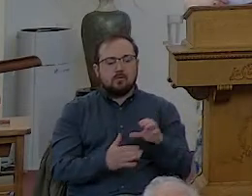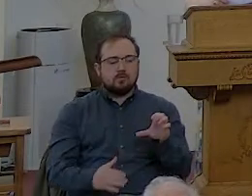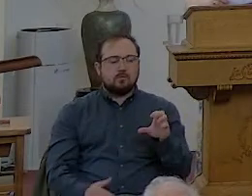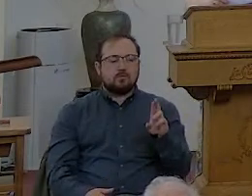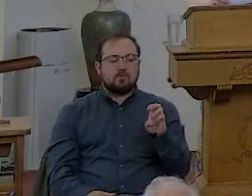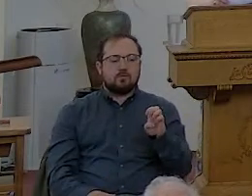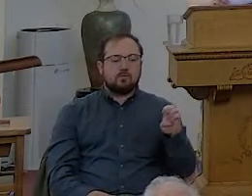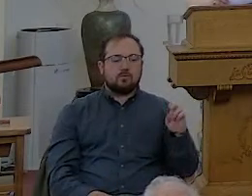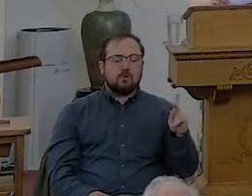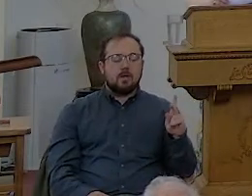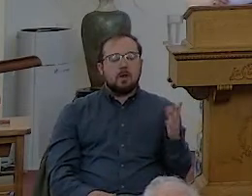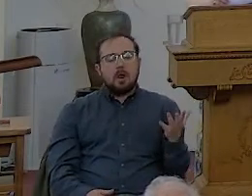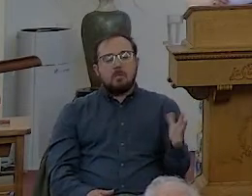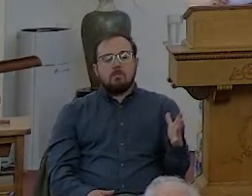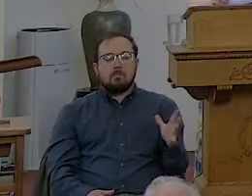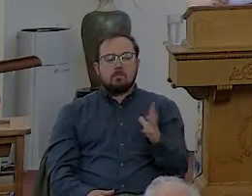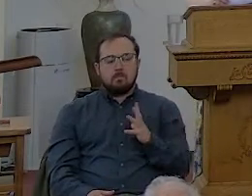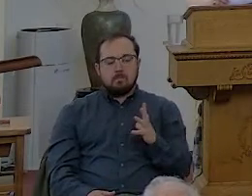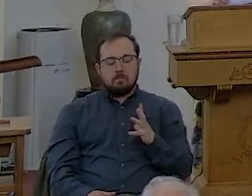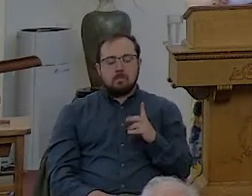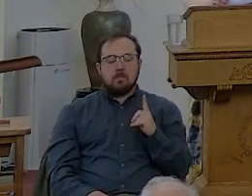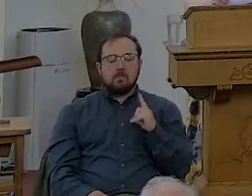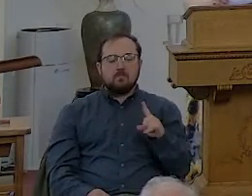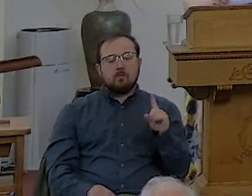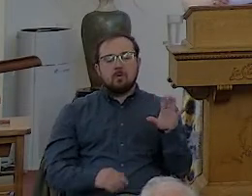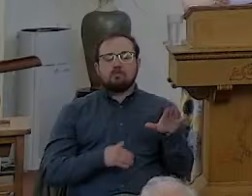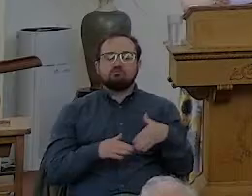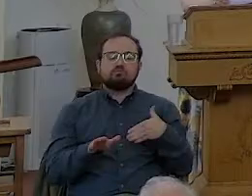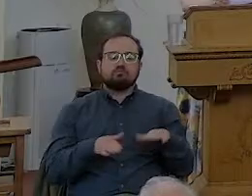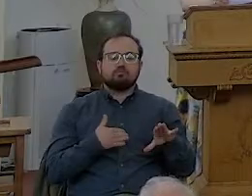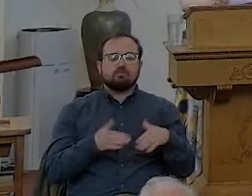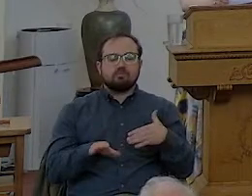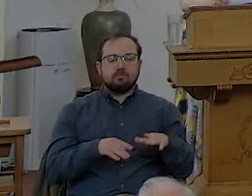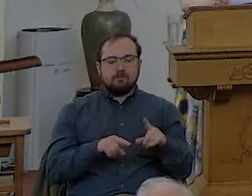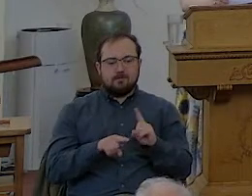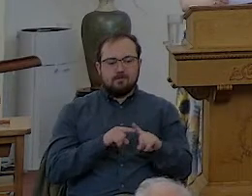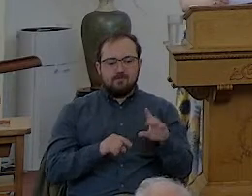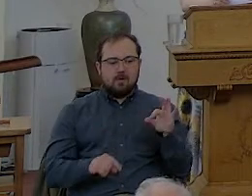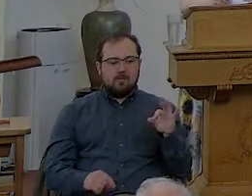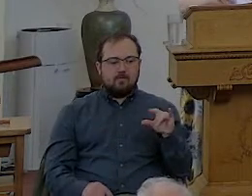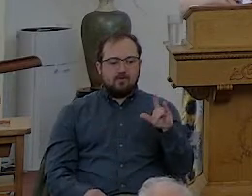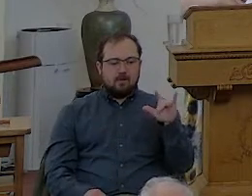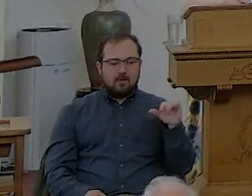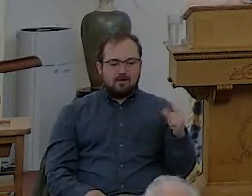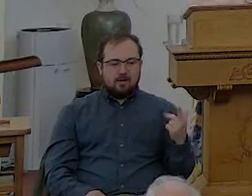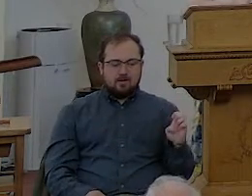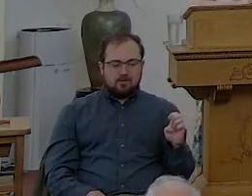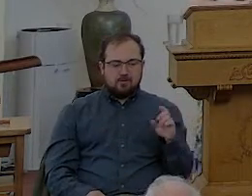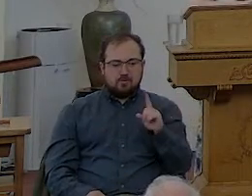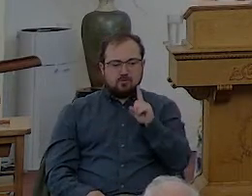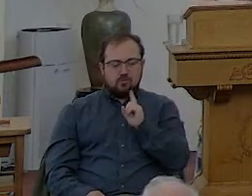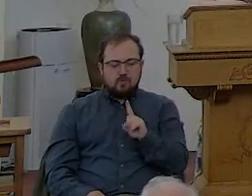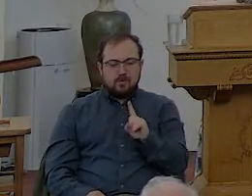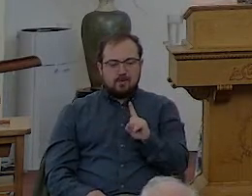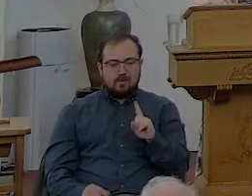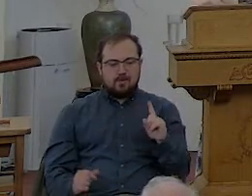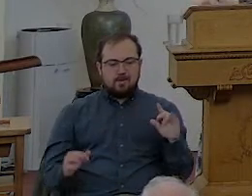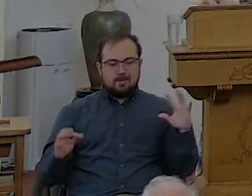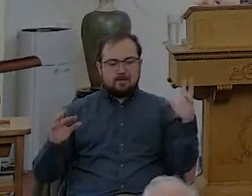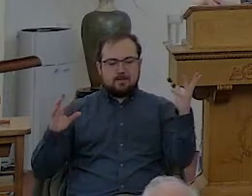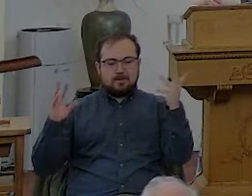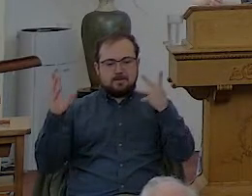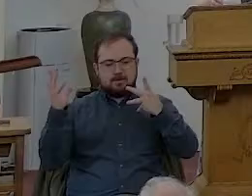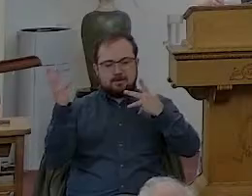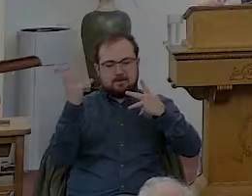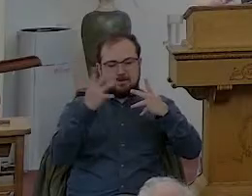enough for people to walk on them. However, the foliage on each side of the paths are allowed to